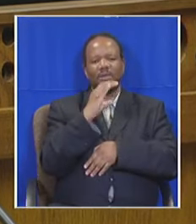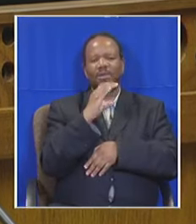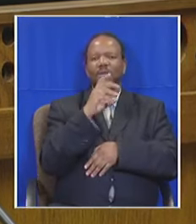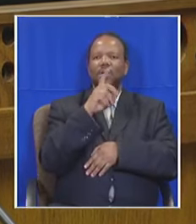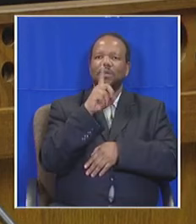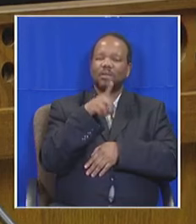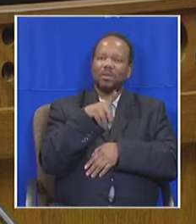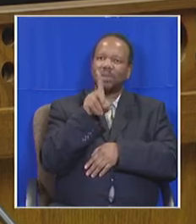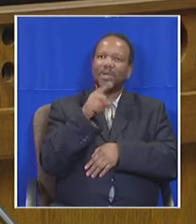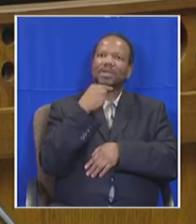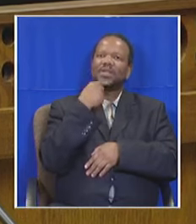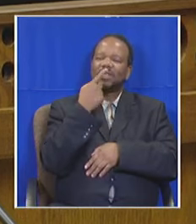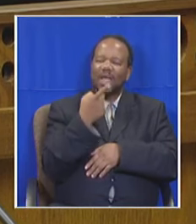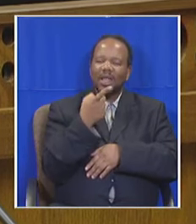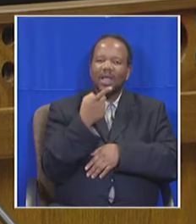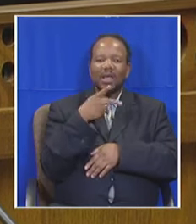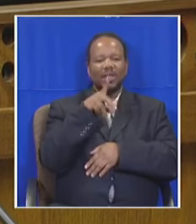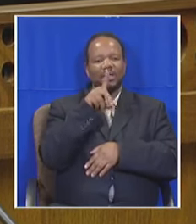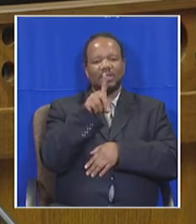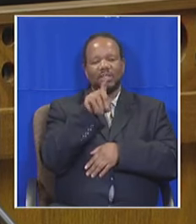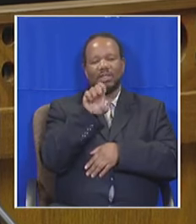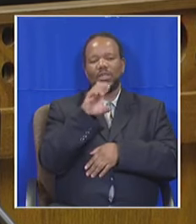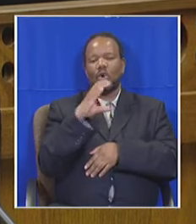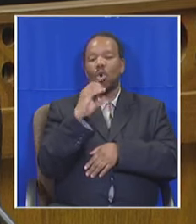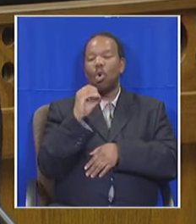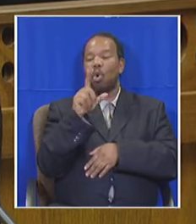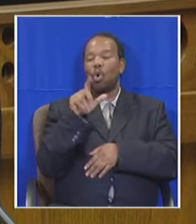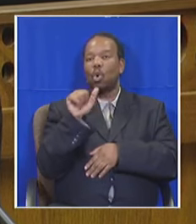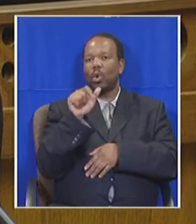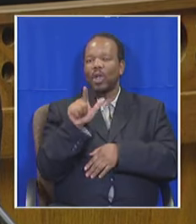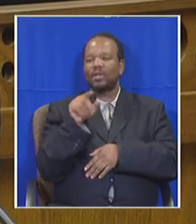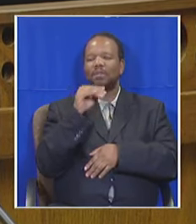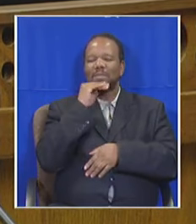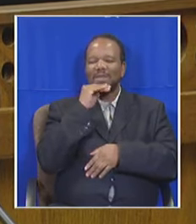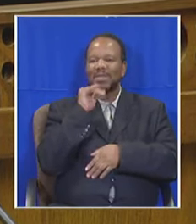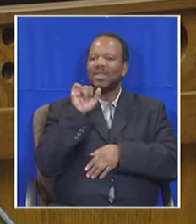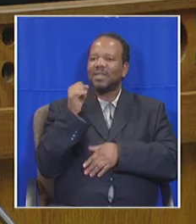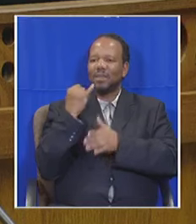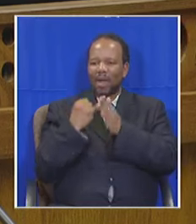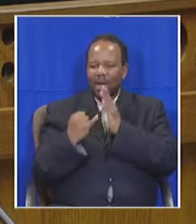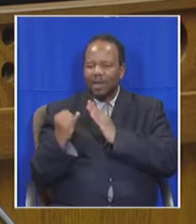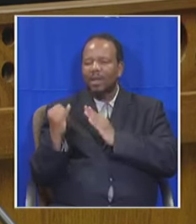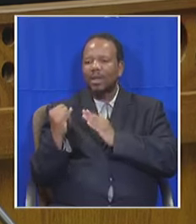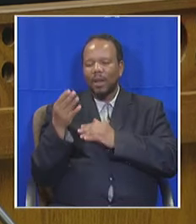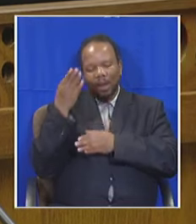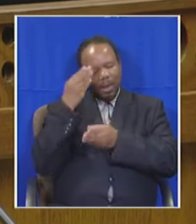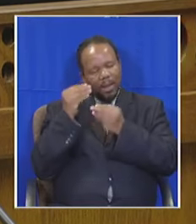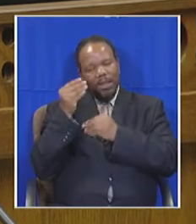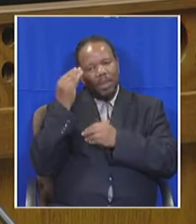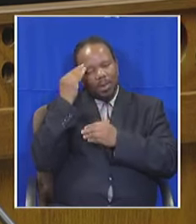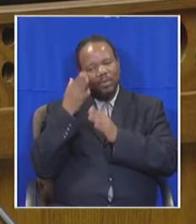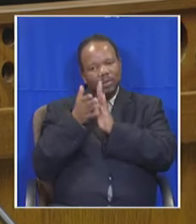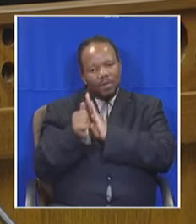decolonization of education to mean that the nation must become independent with regards to the acquiring of knowledge, skills,